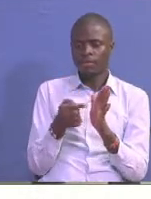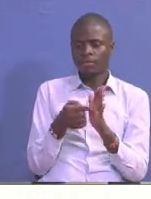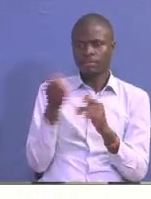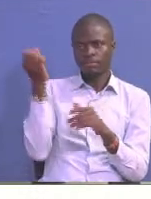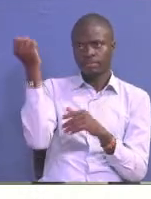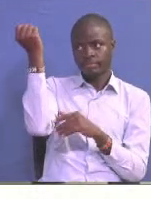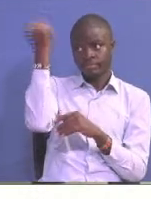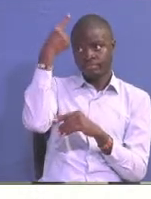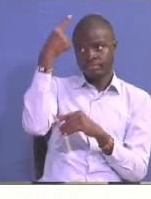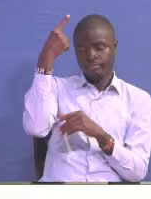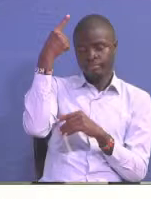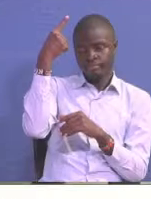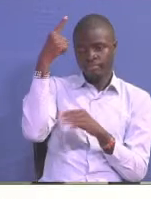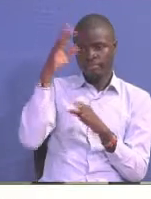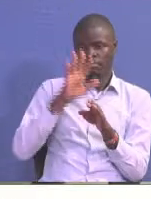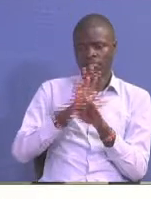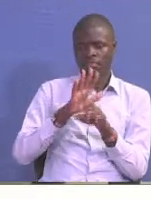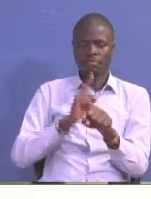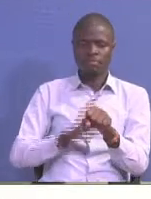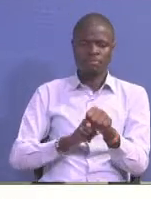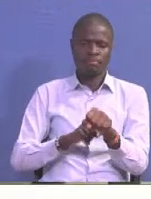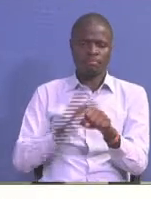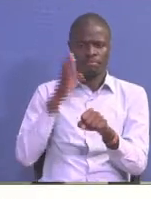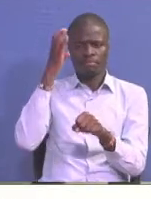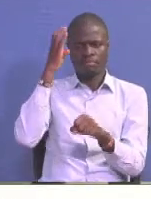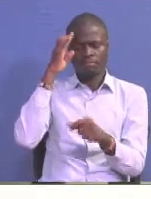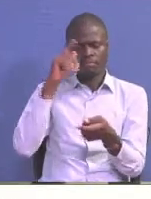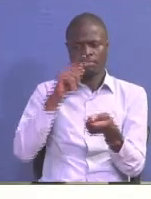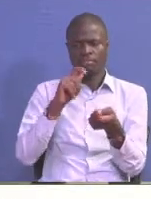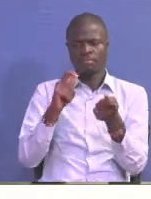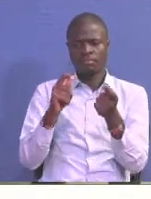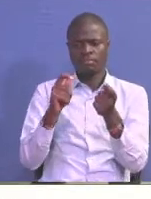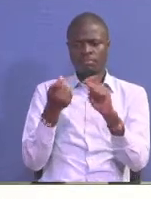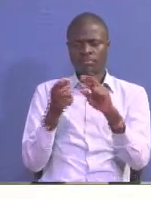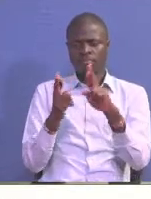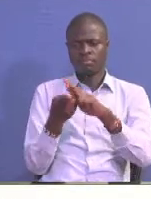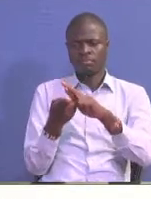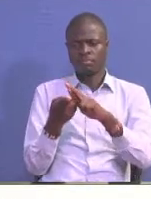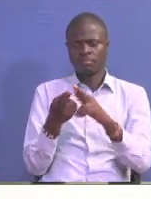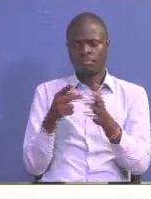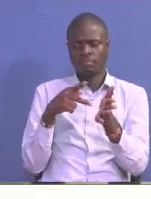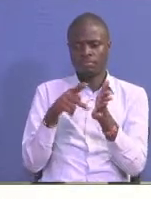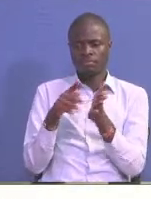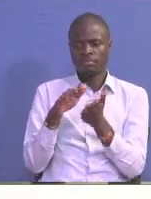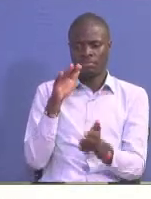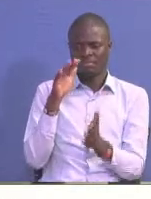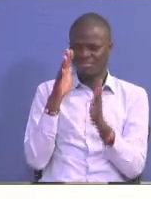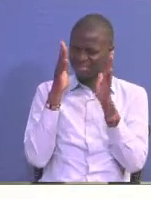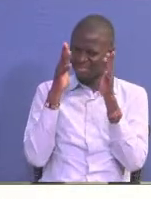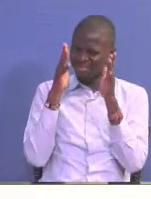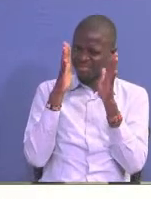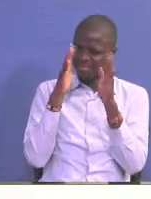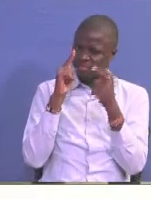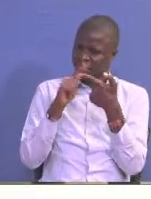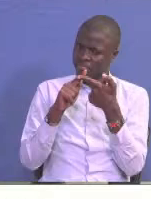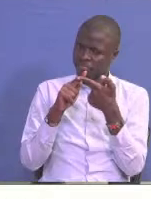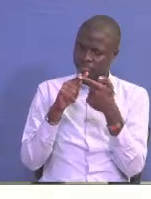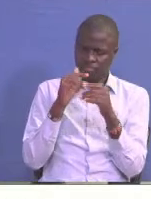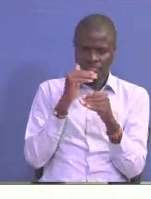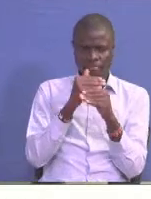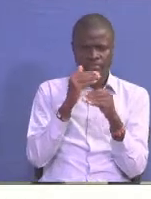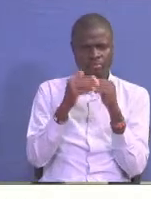graduates. Most of the time, education reforms tend to pay more attention to the structure.